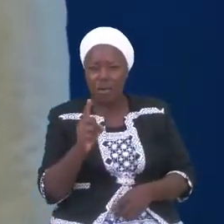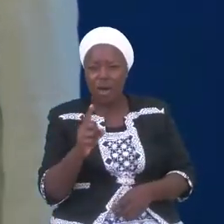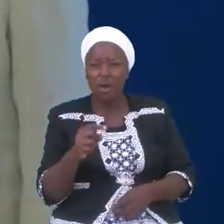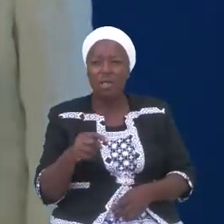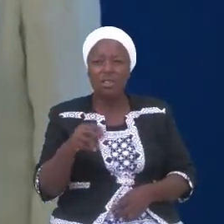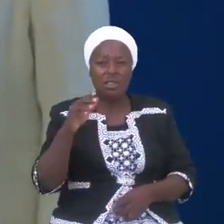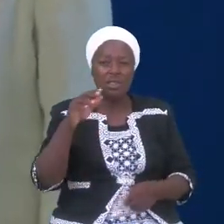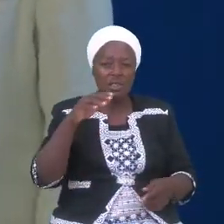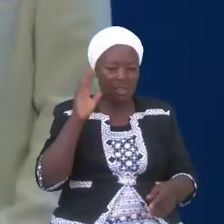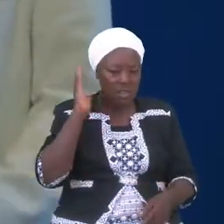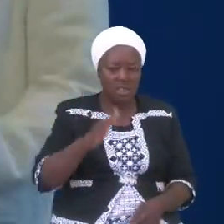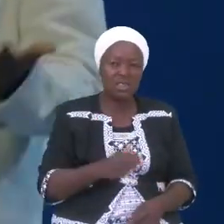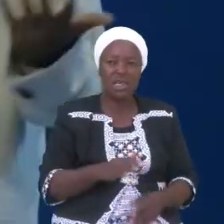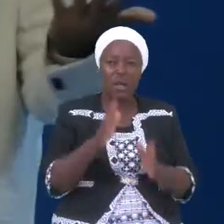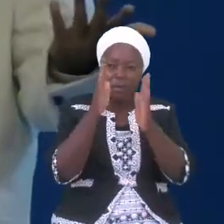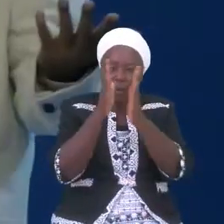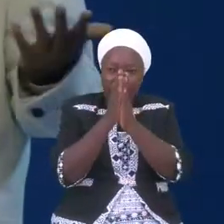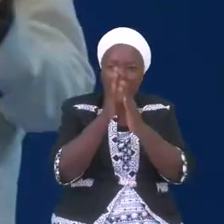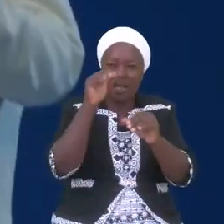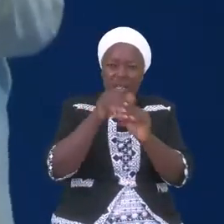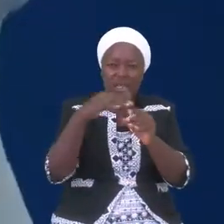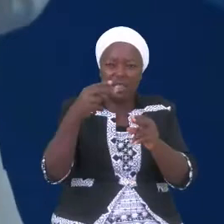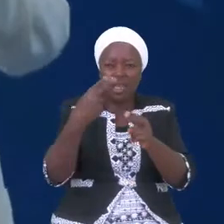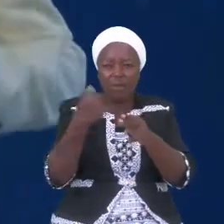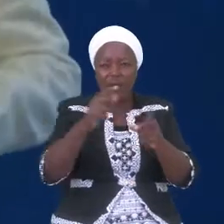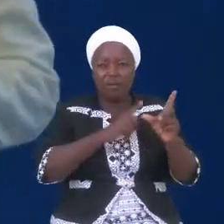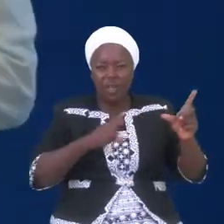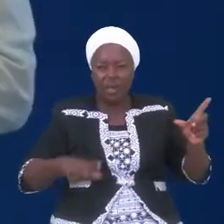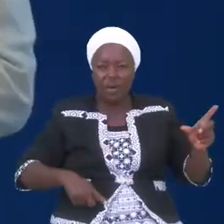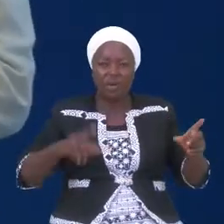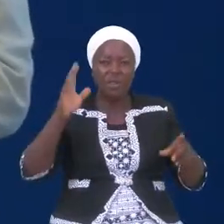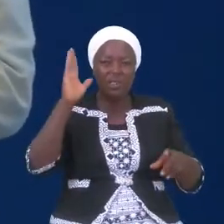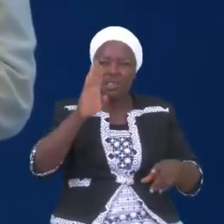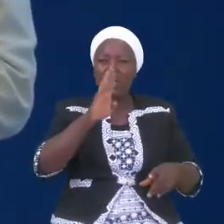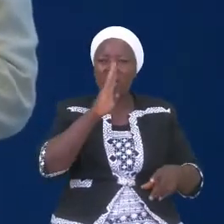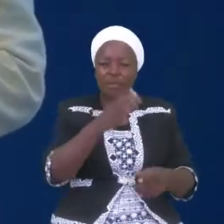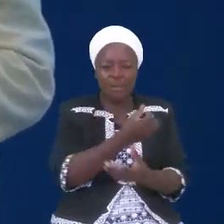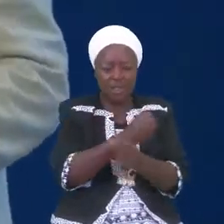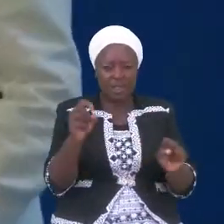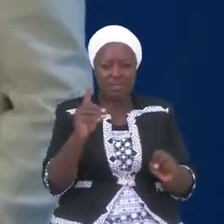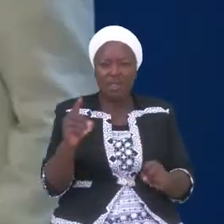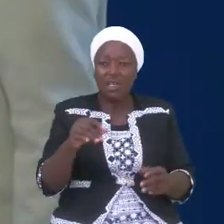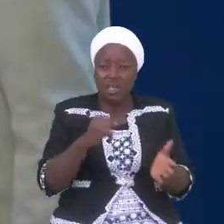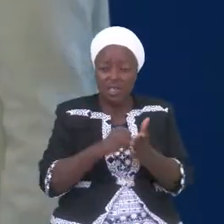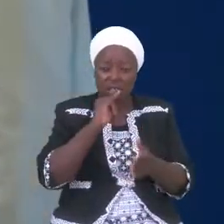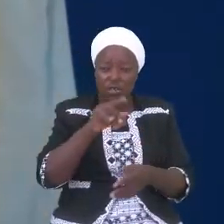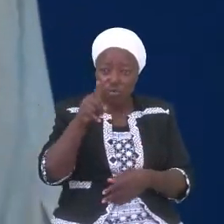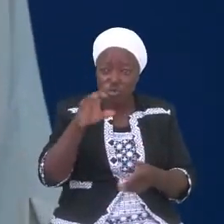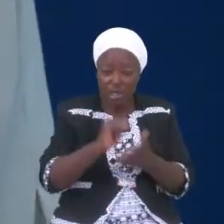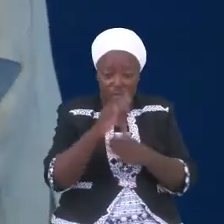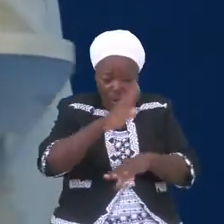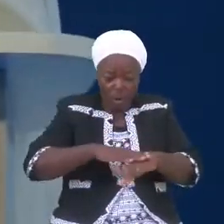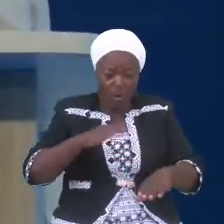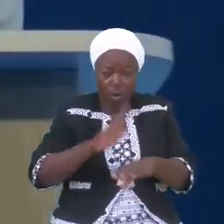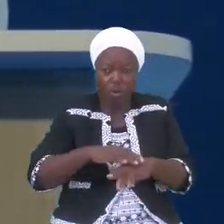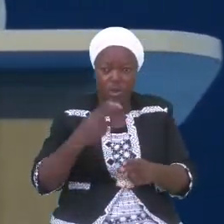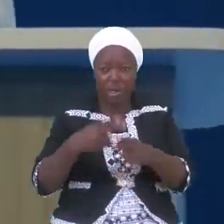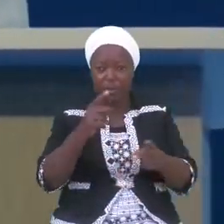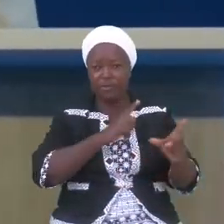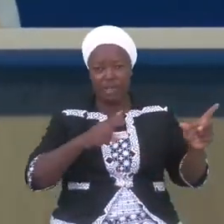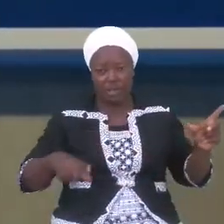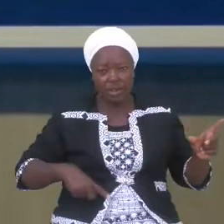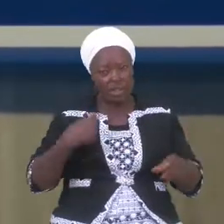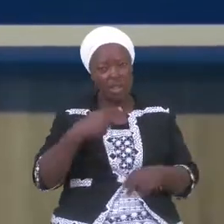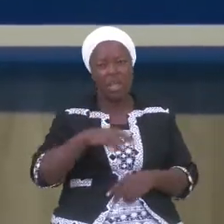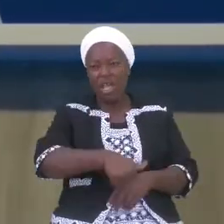on the name of the Lord shall be saved. It's you to call upon the name of the Lord. It says, whosoever